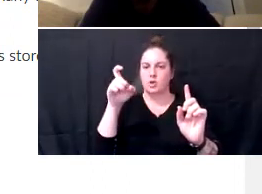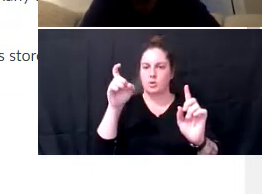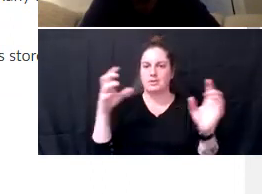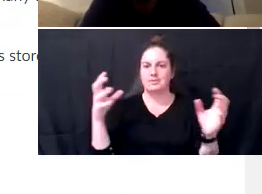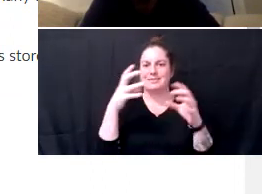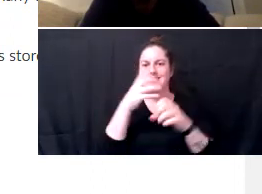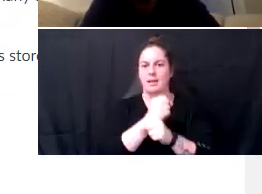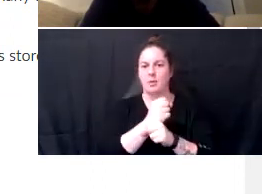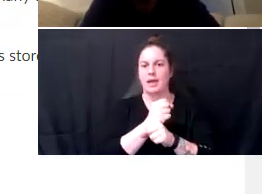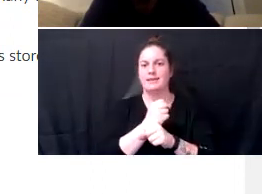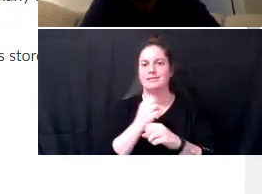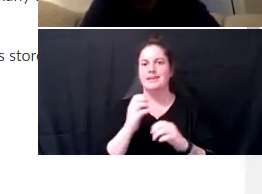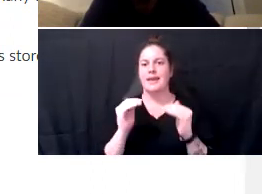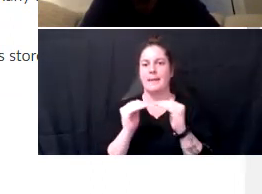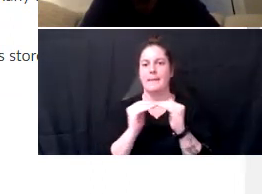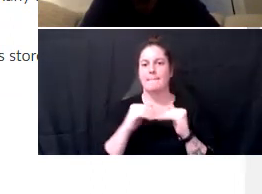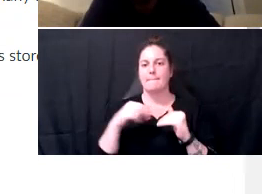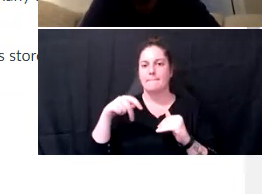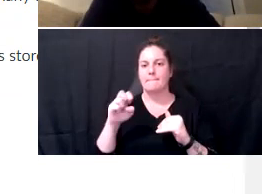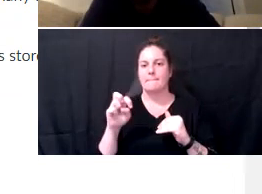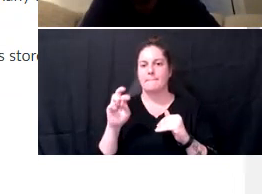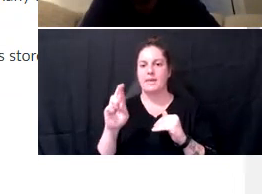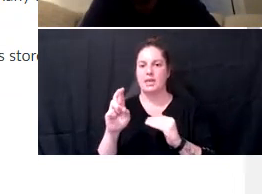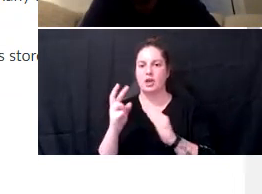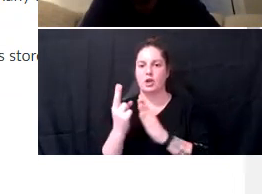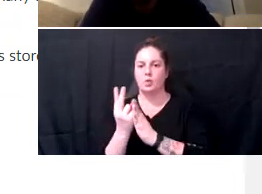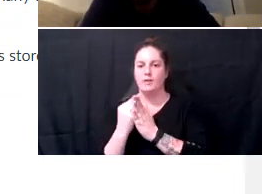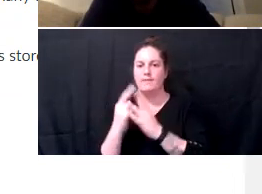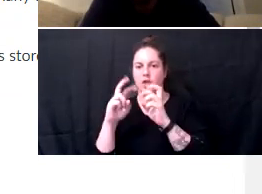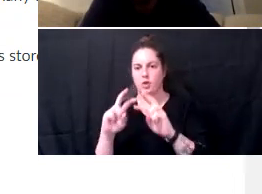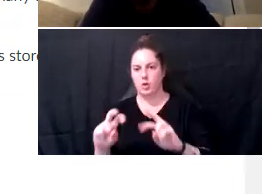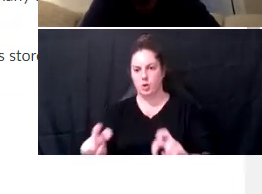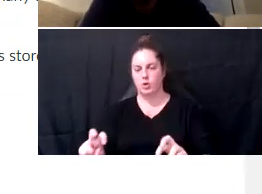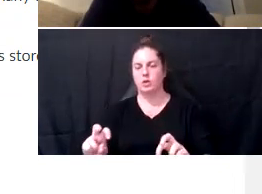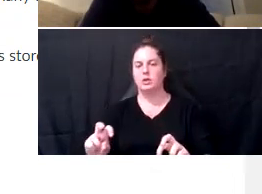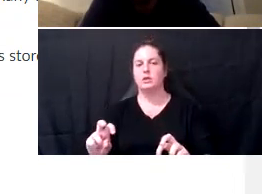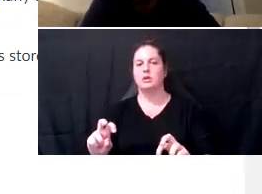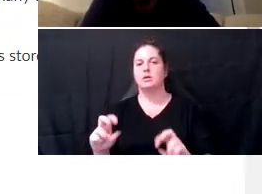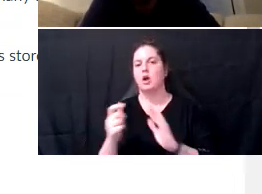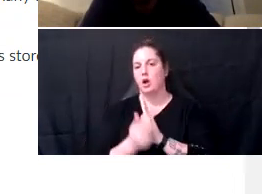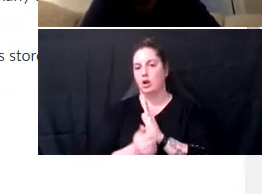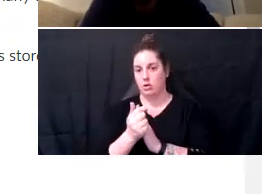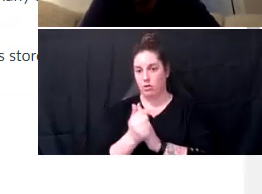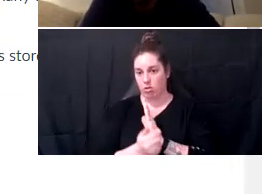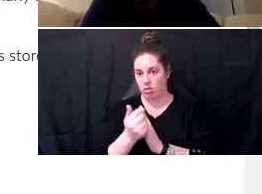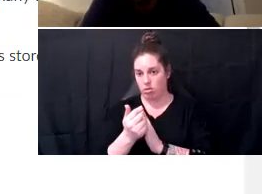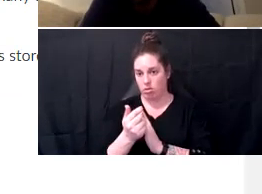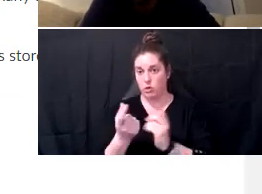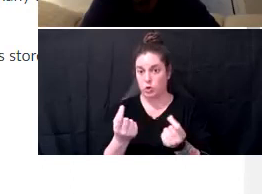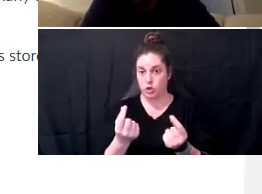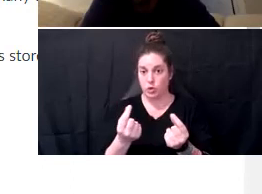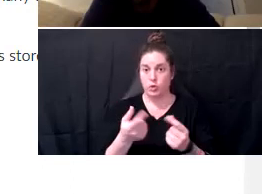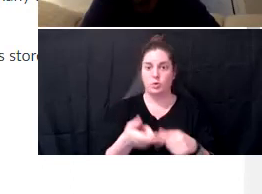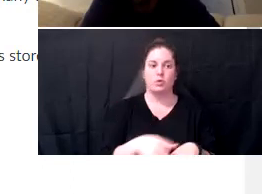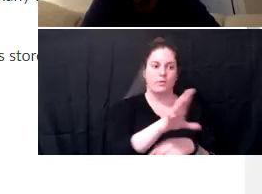journal. Okay. So you're gonna find one of these peer-reviewed articles. You're gonna read it.